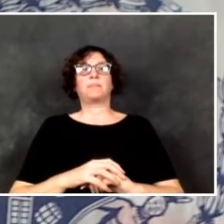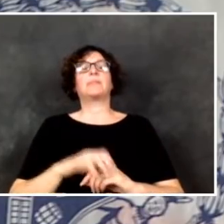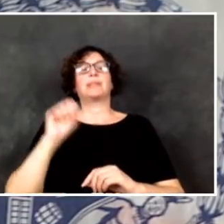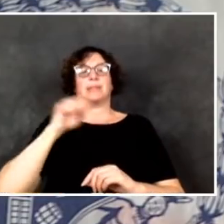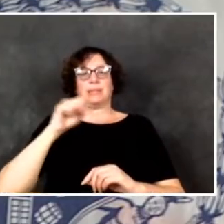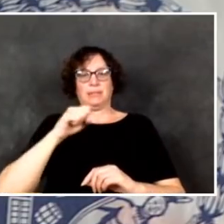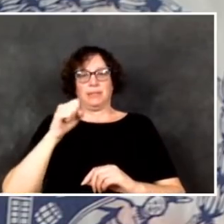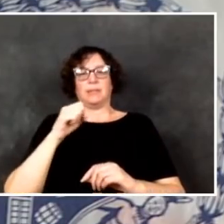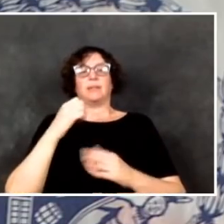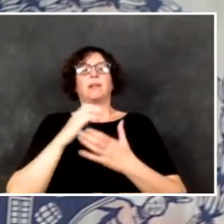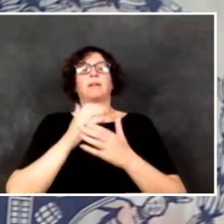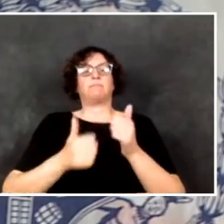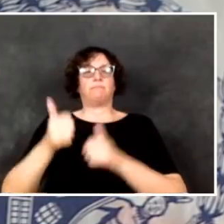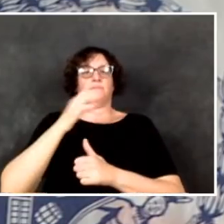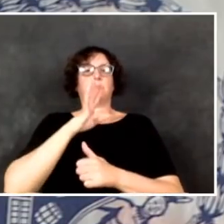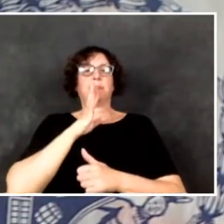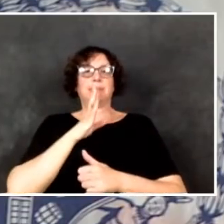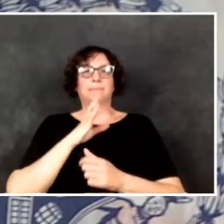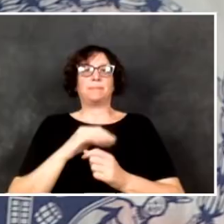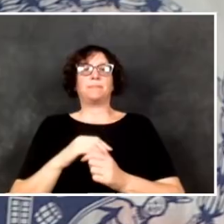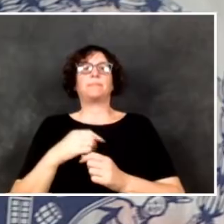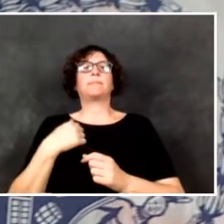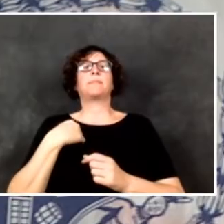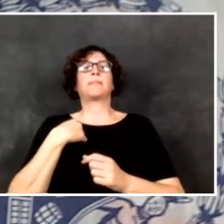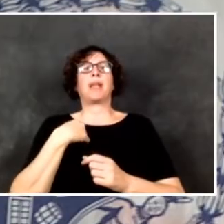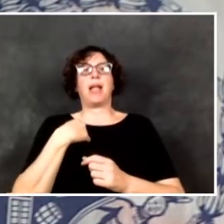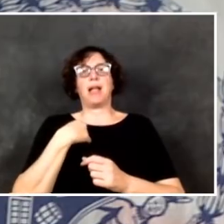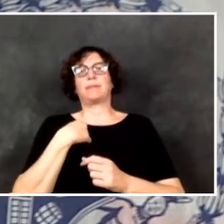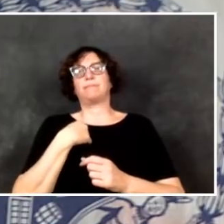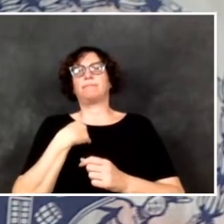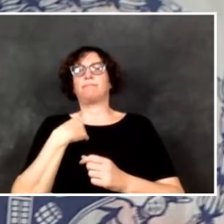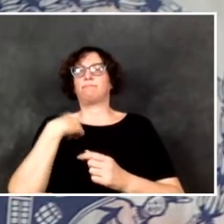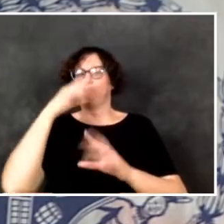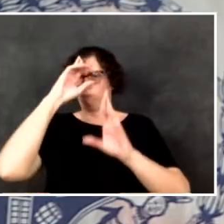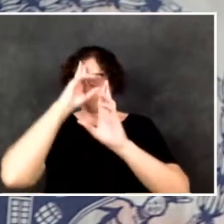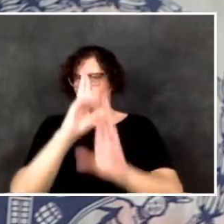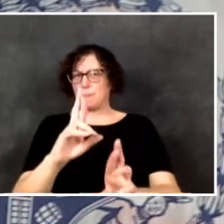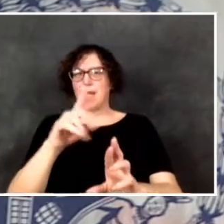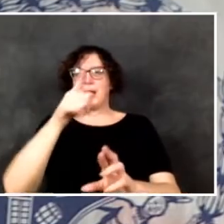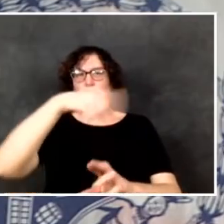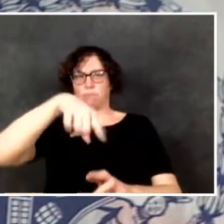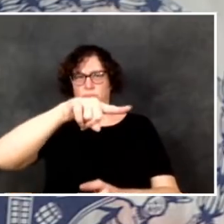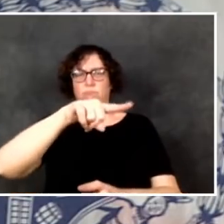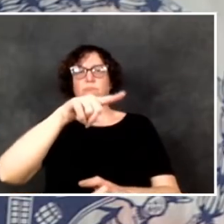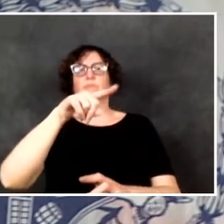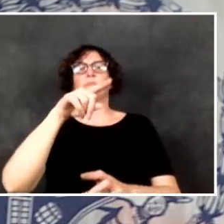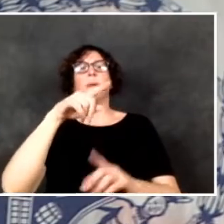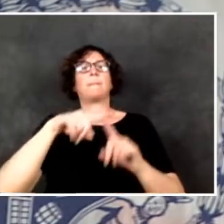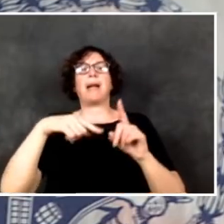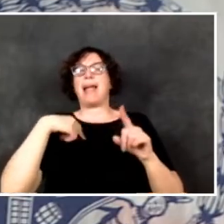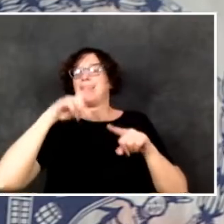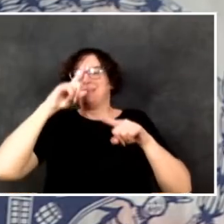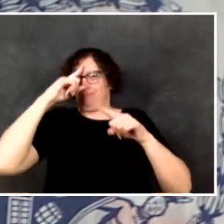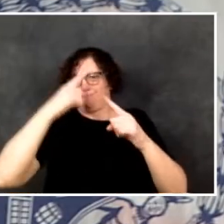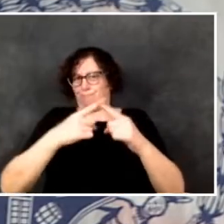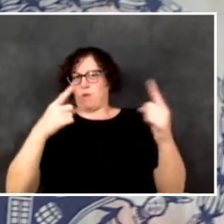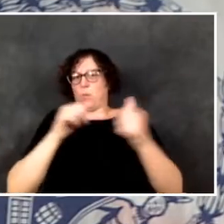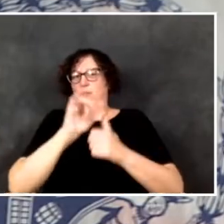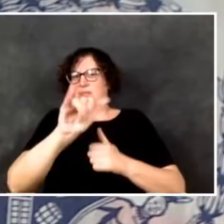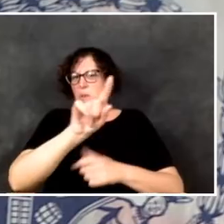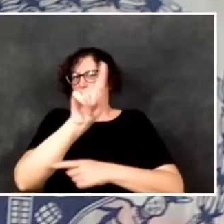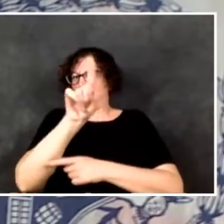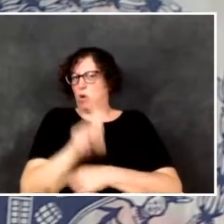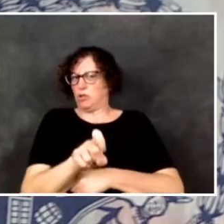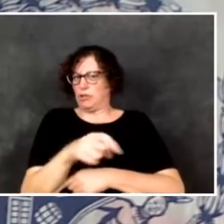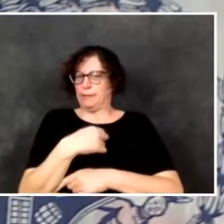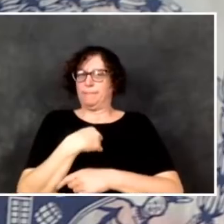to disagree strongly with the premise of the question. Attendance is being taken. What we've had to do is shift the system of taking